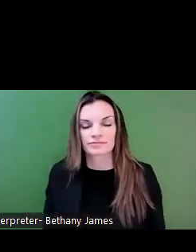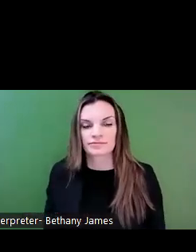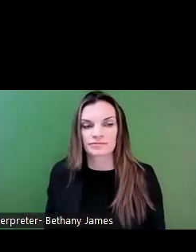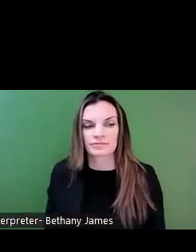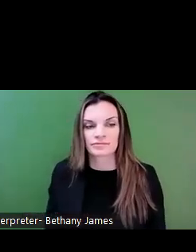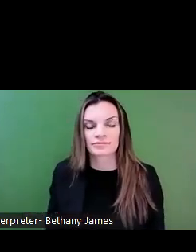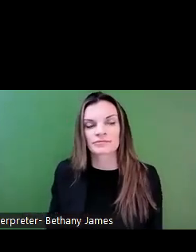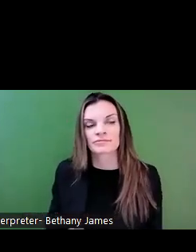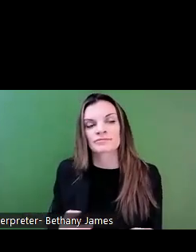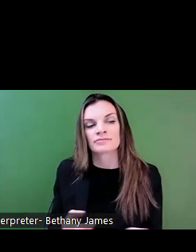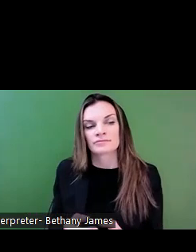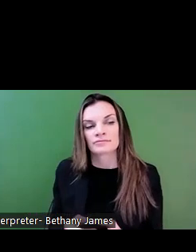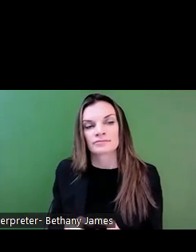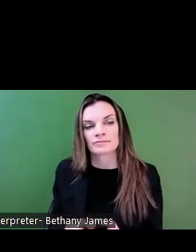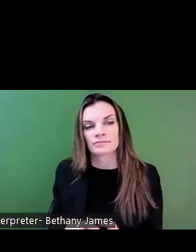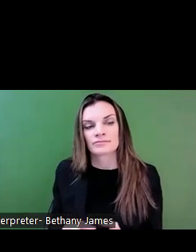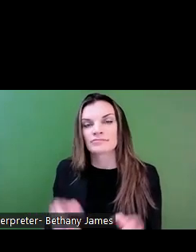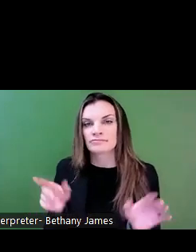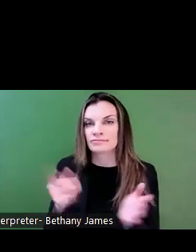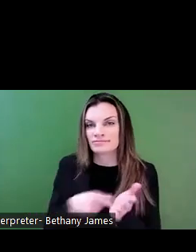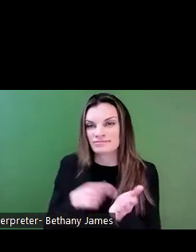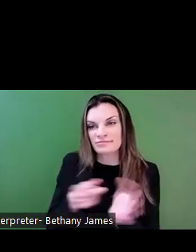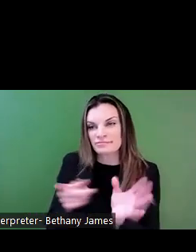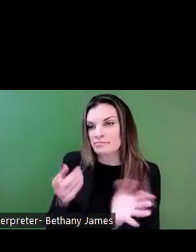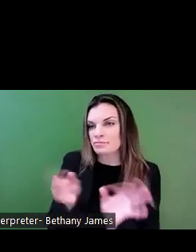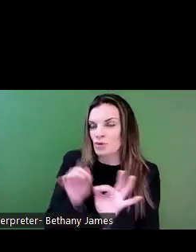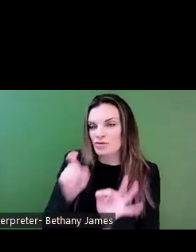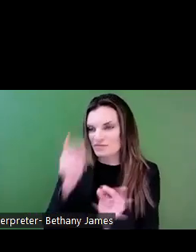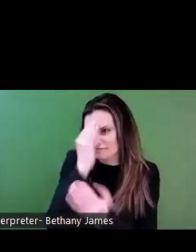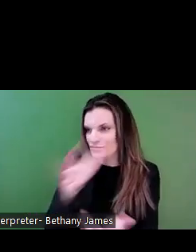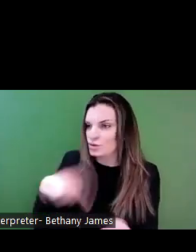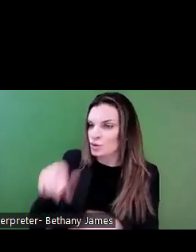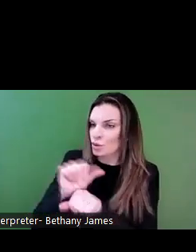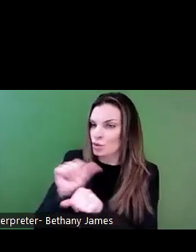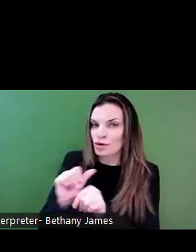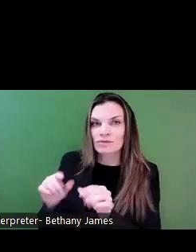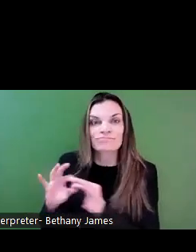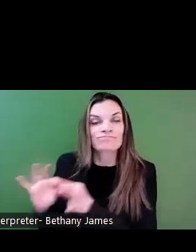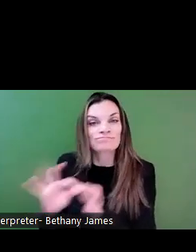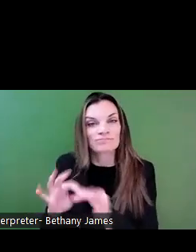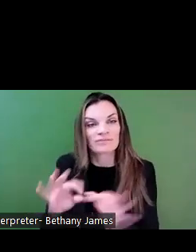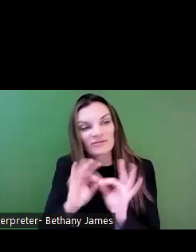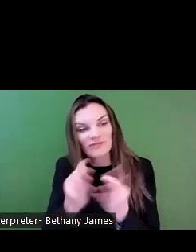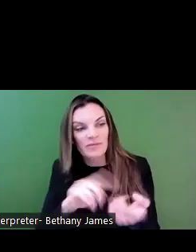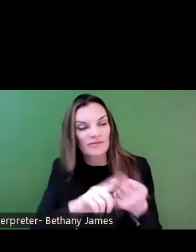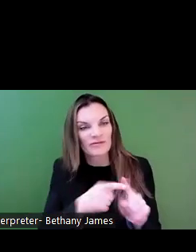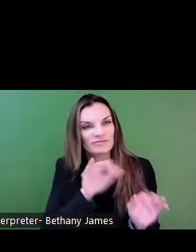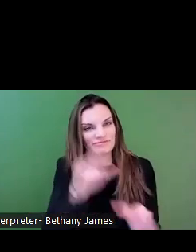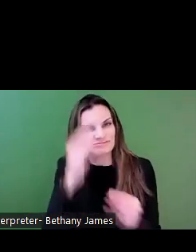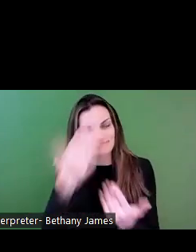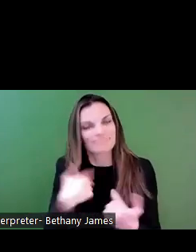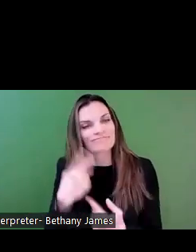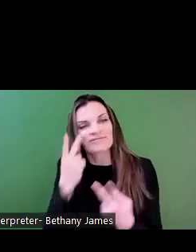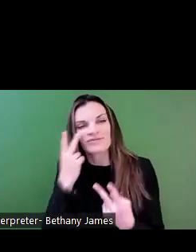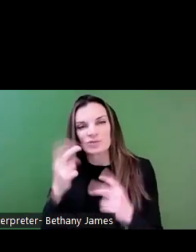might find it helpful to explain your sight problems to colleagues or friends to help them understand the support that is needed. Seeking services